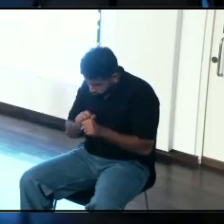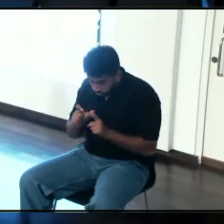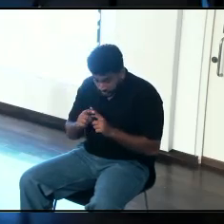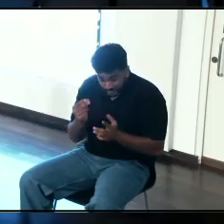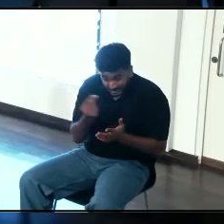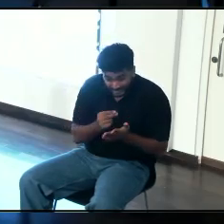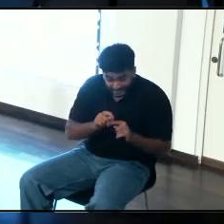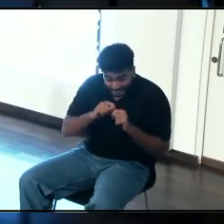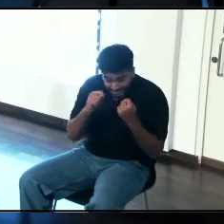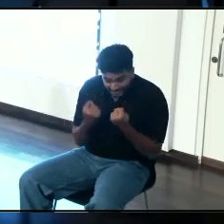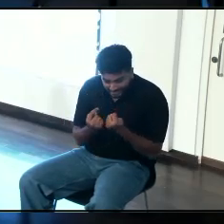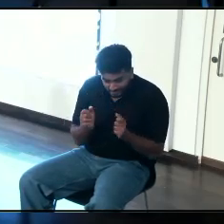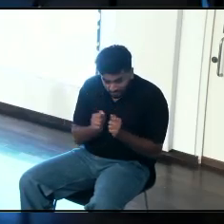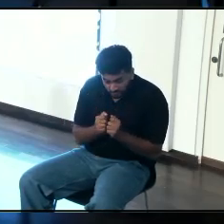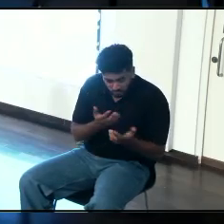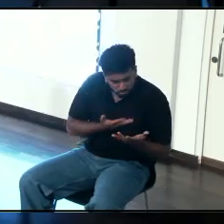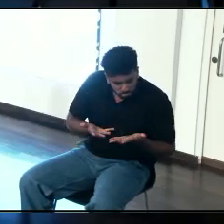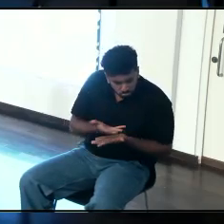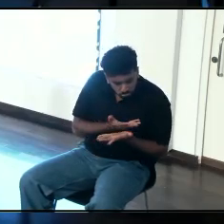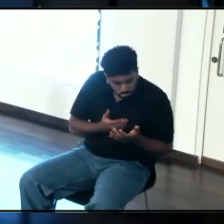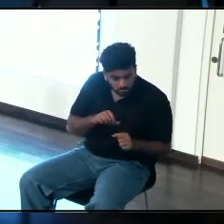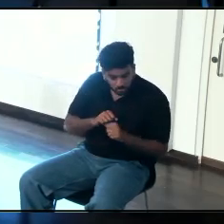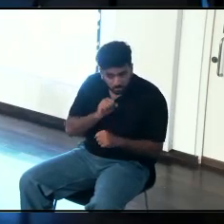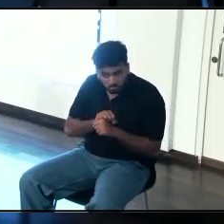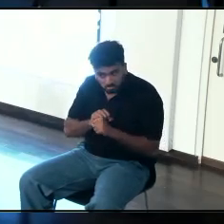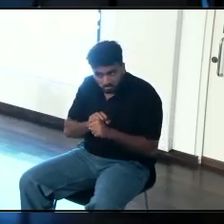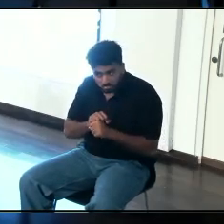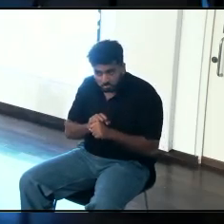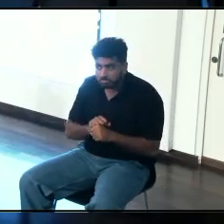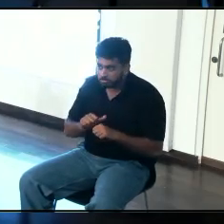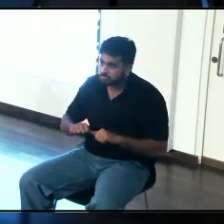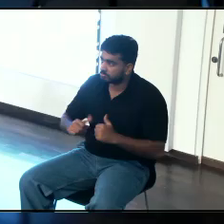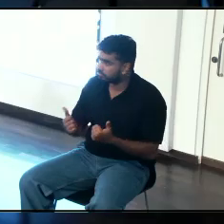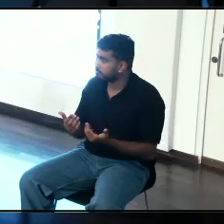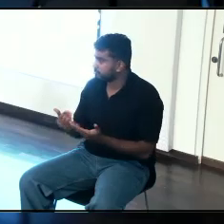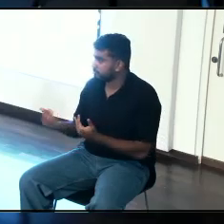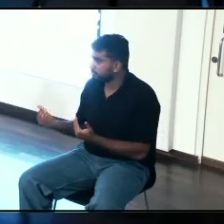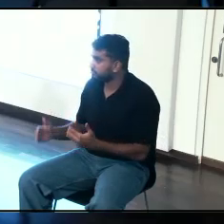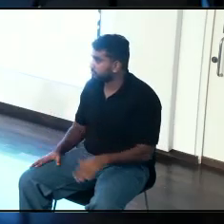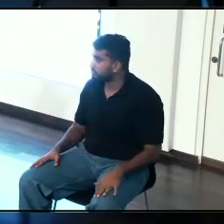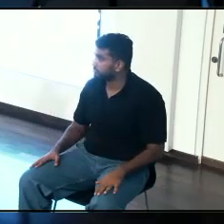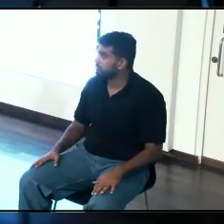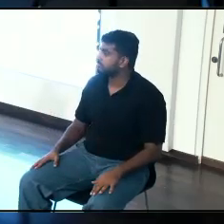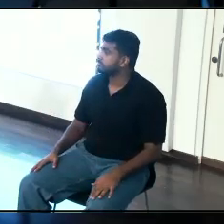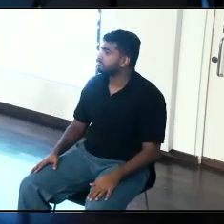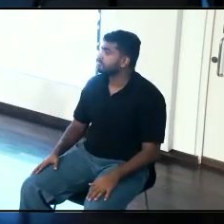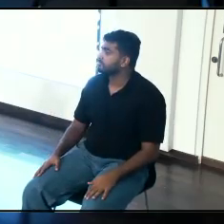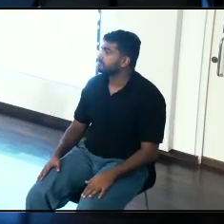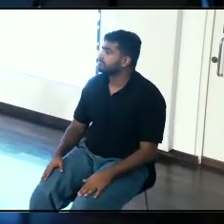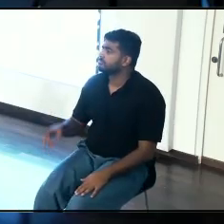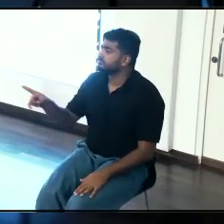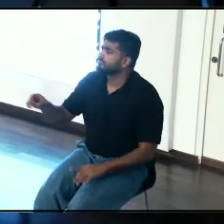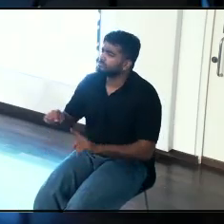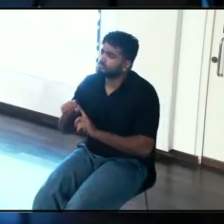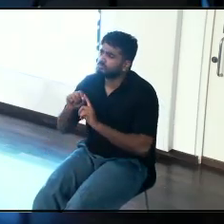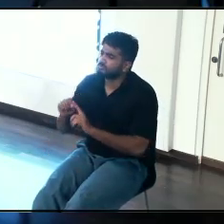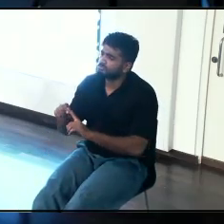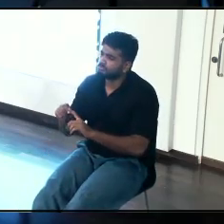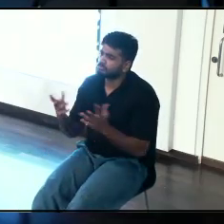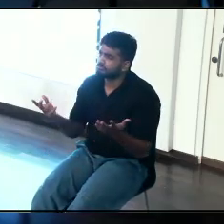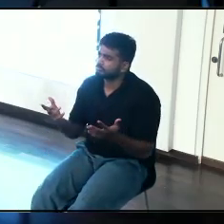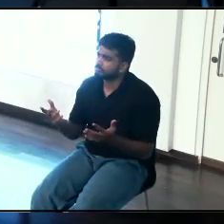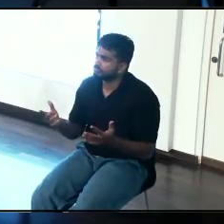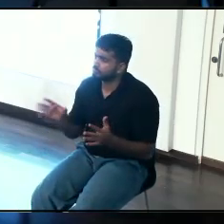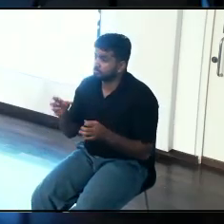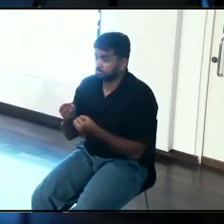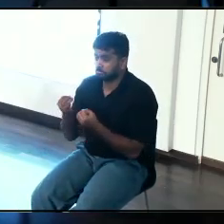designers, which they did. Yeah. Hi. I have a question. Many